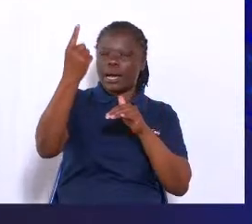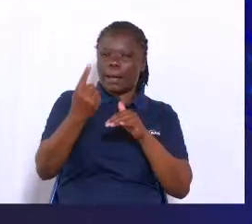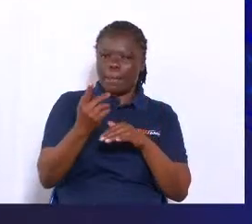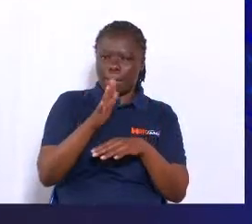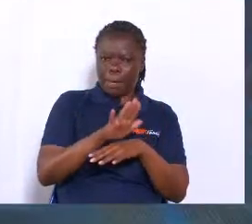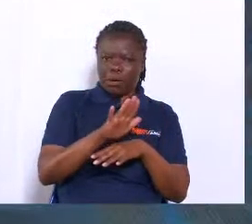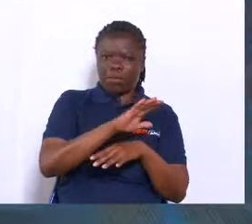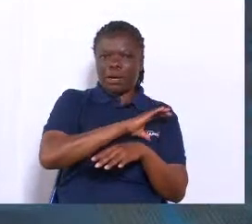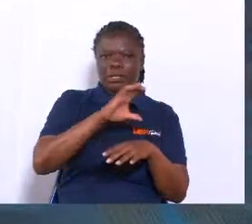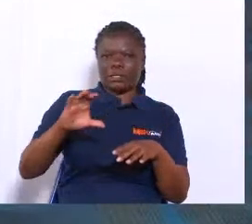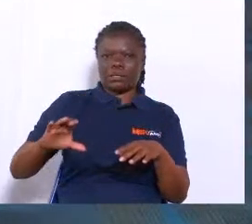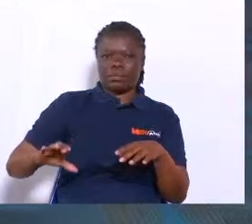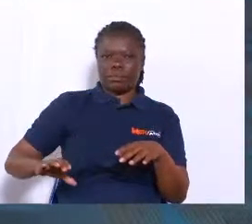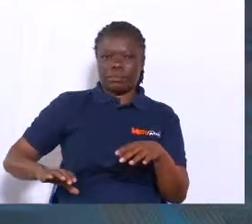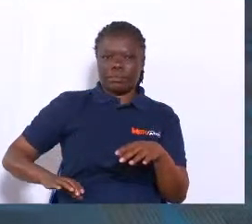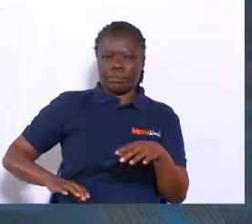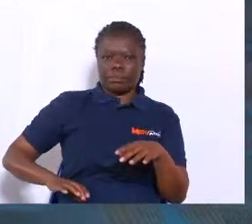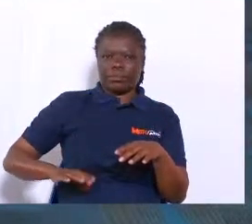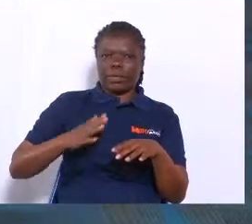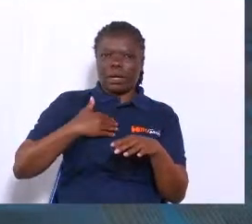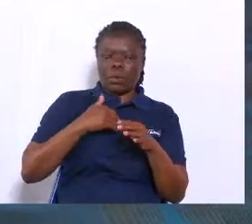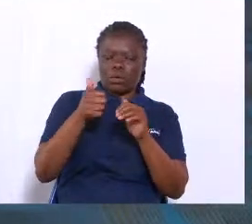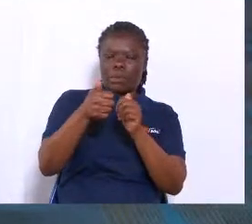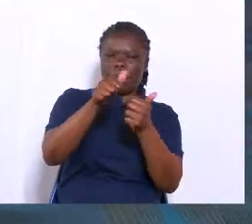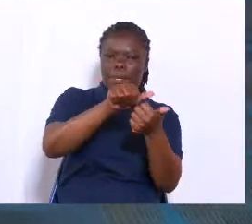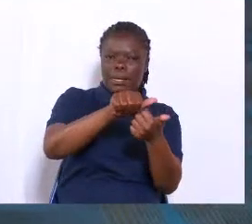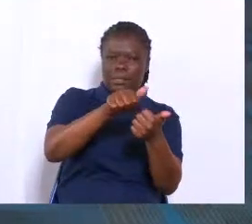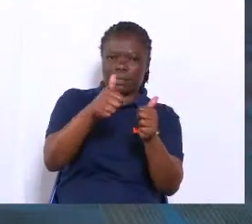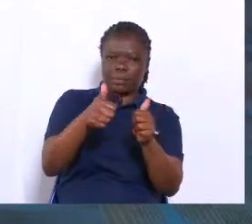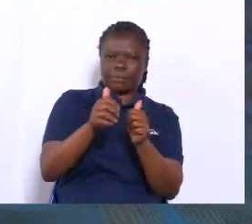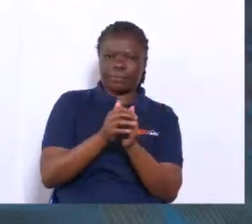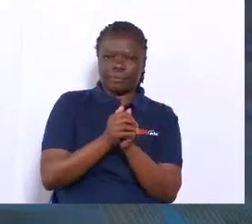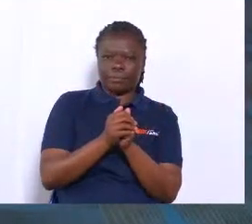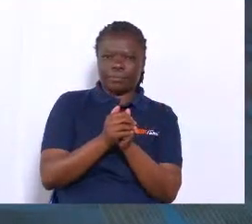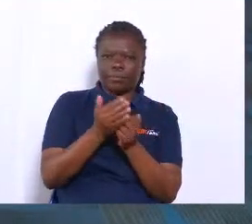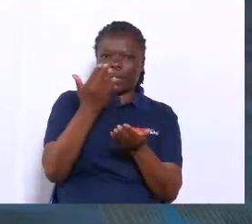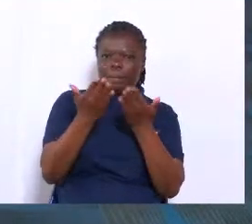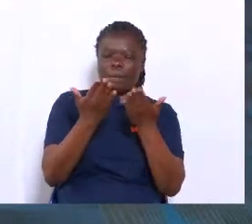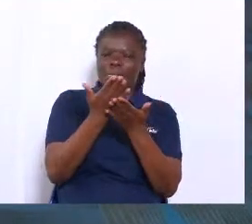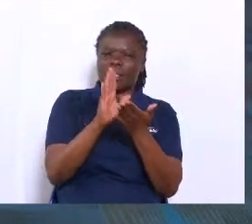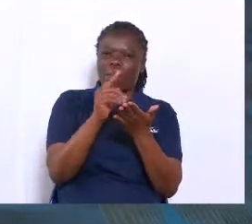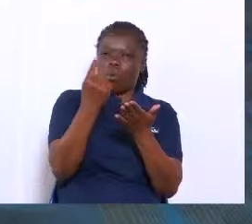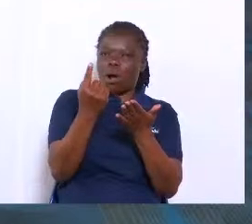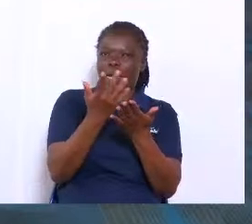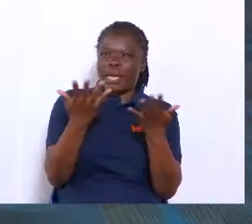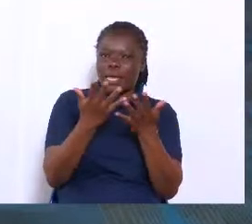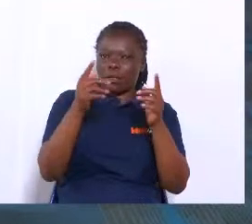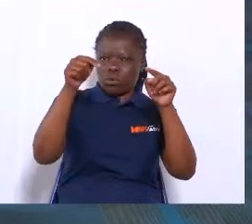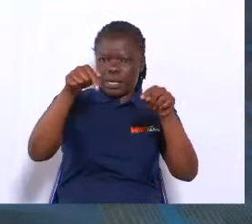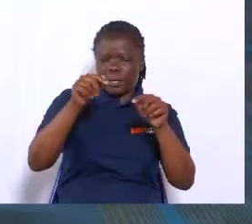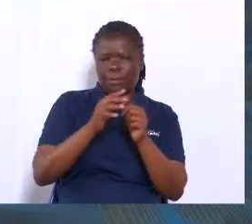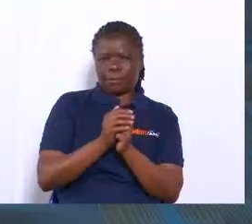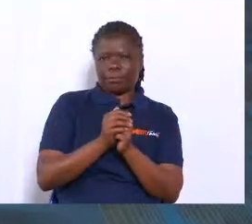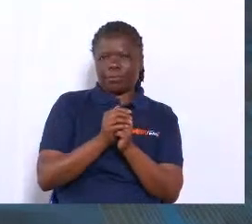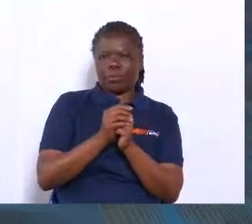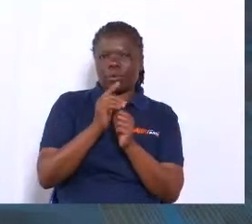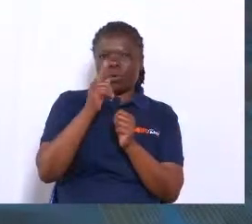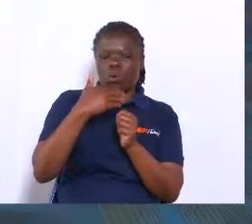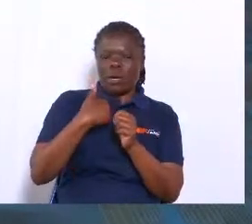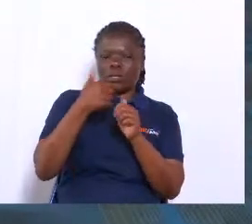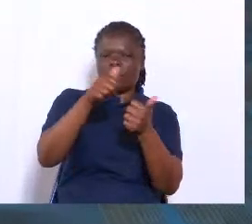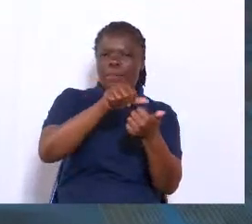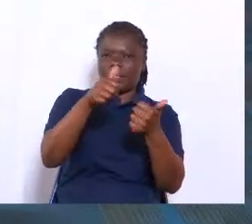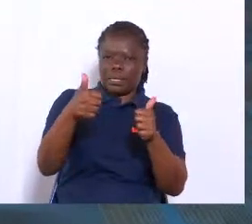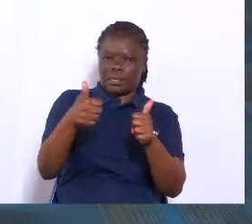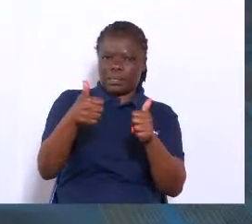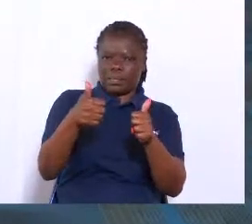Christ. I want to be baptized. Maybe somebody here today that was baptized, but